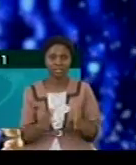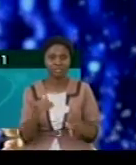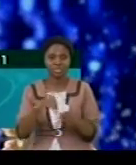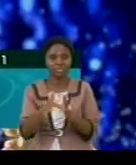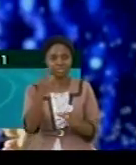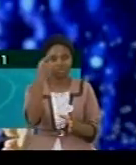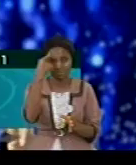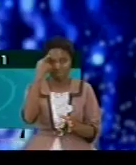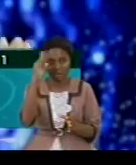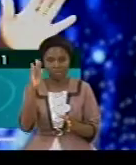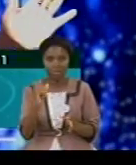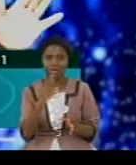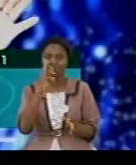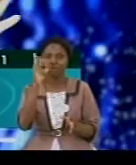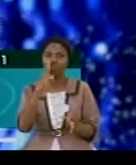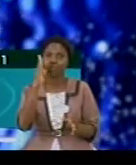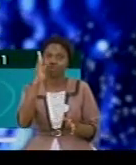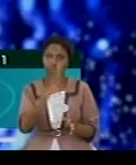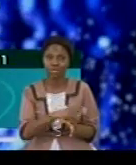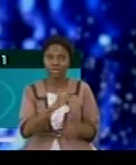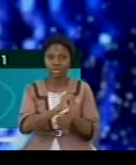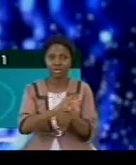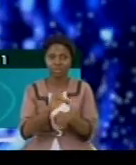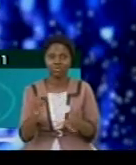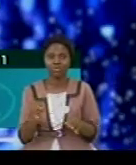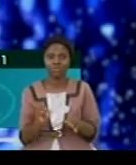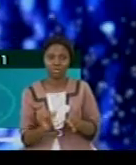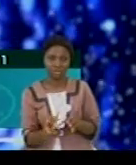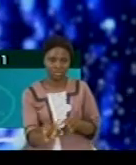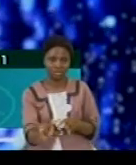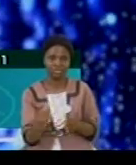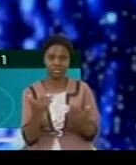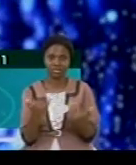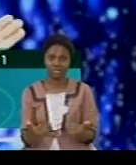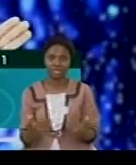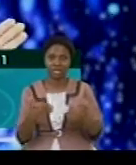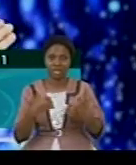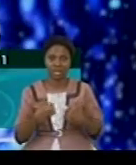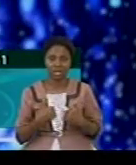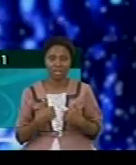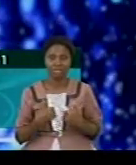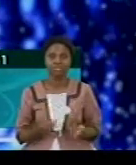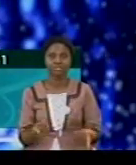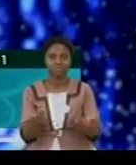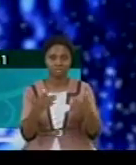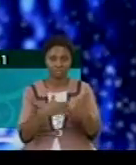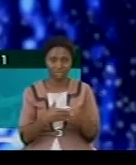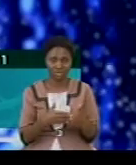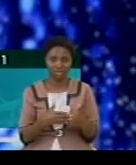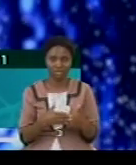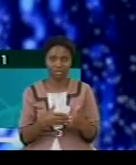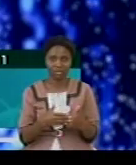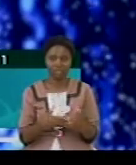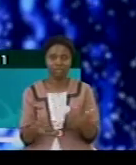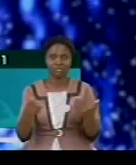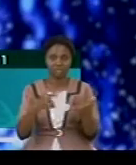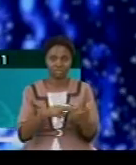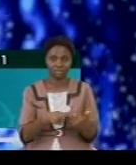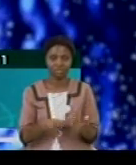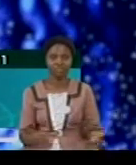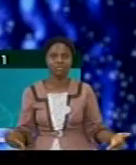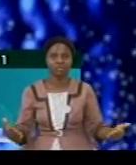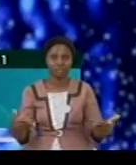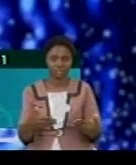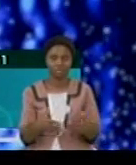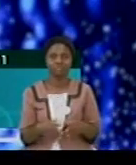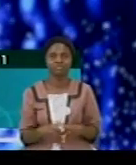still reconciled. That shows it. The possibility of being reconciled unto God, no matter how wayward, no matter